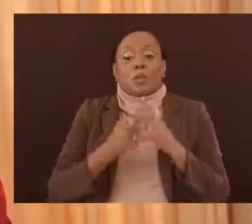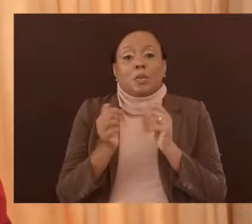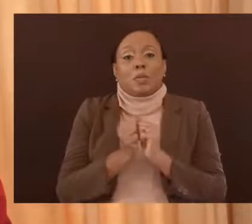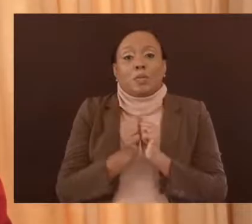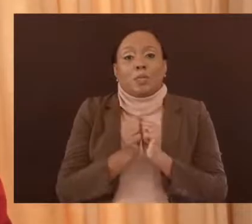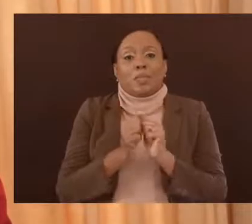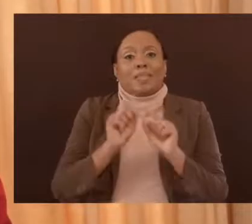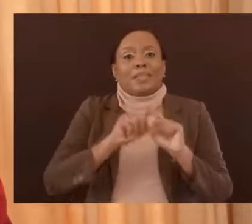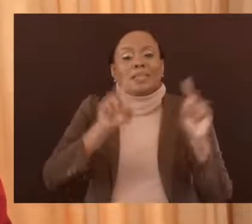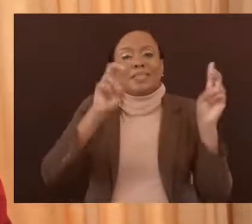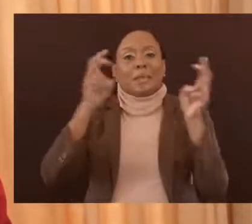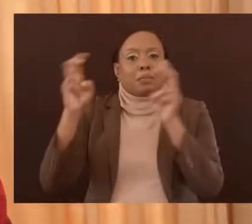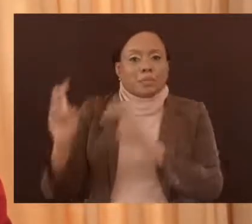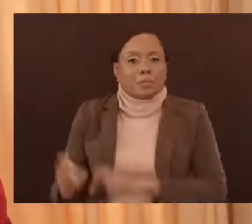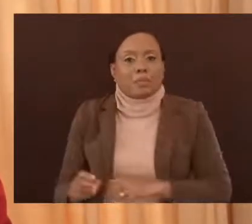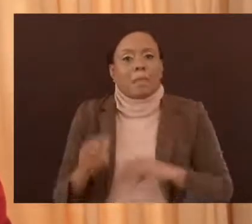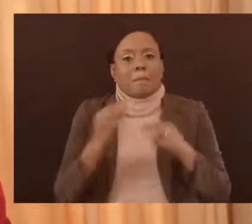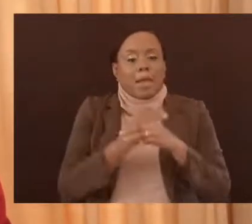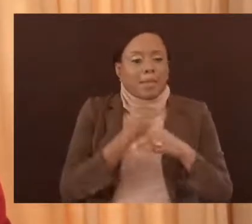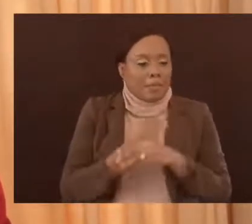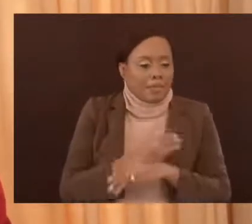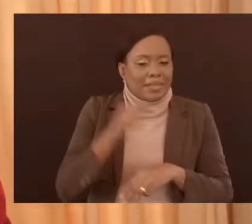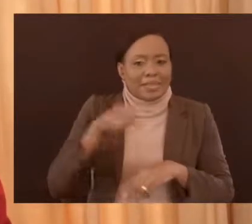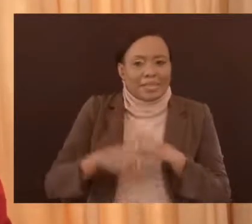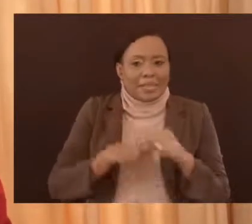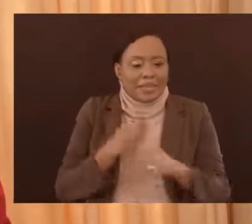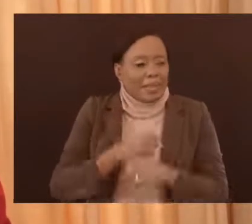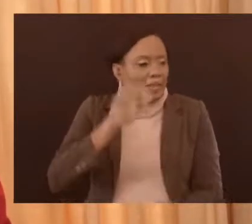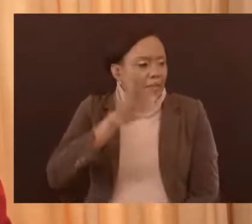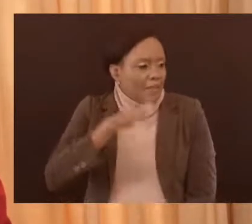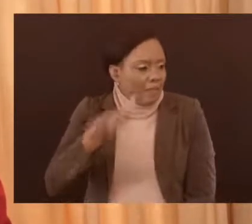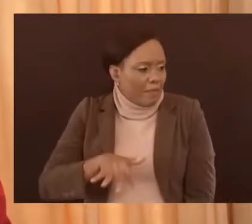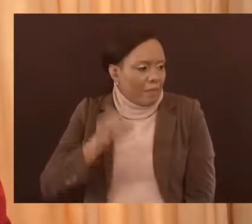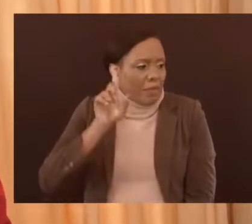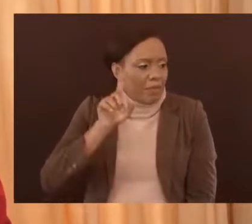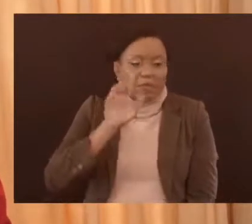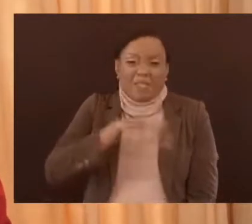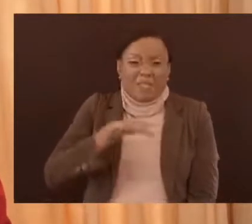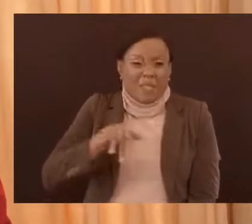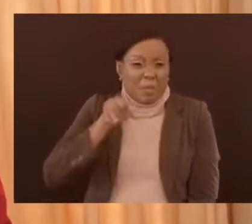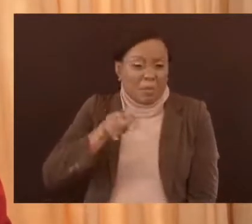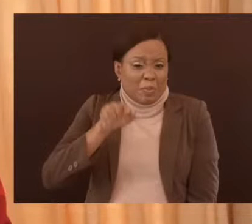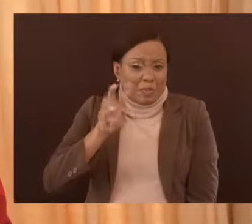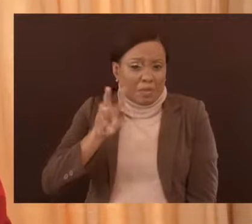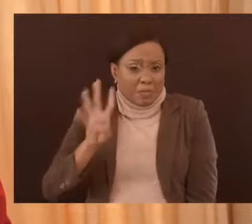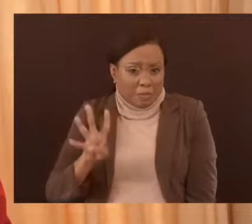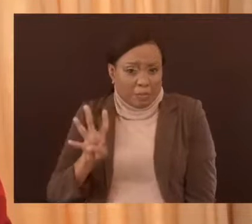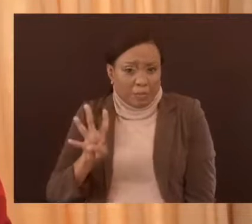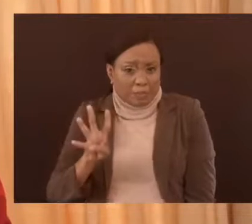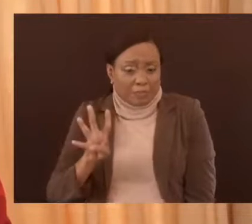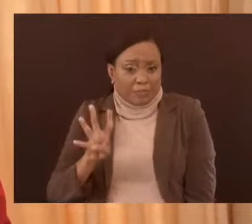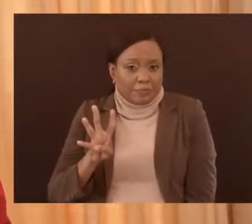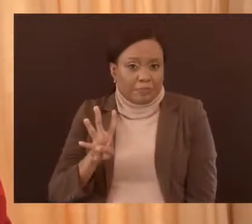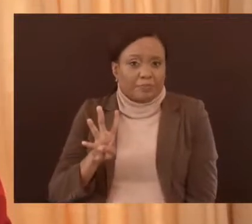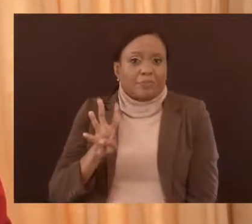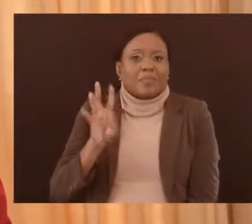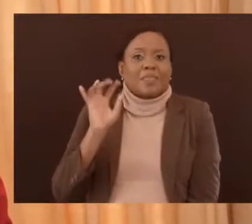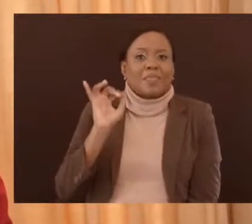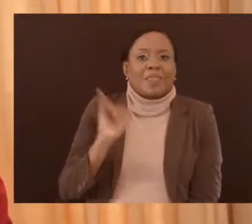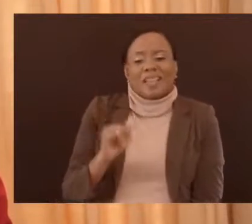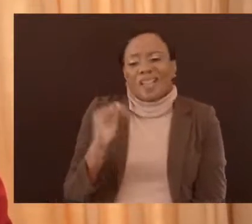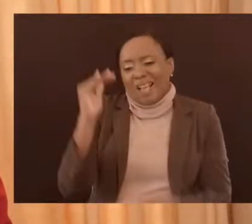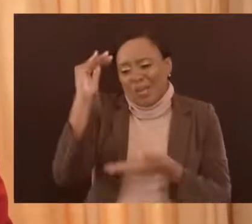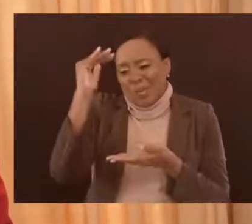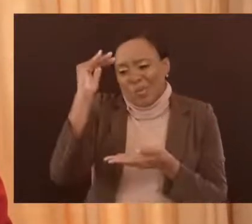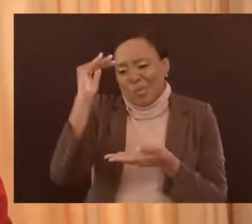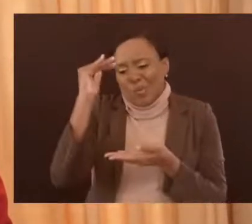mathematics. This year's national mean for mathematics is 55.64. While this represents a marginal